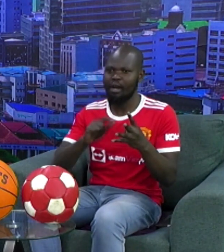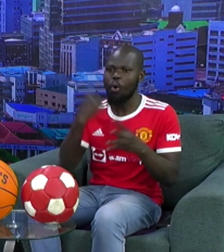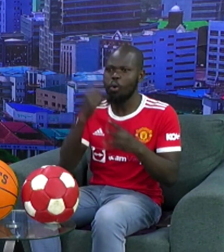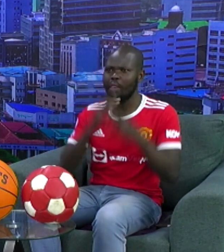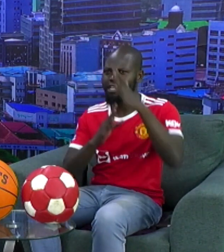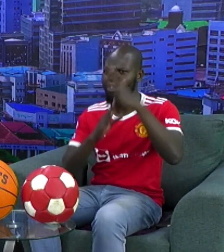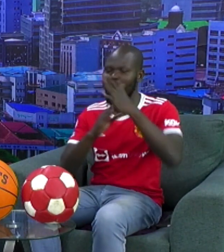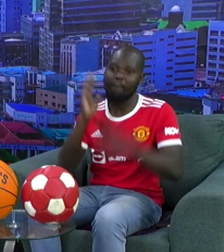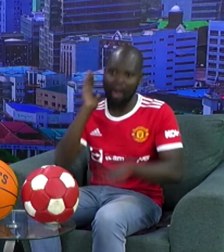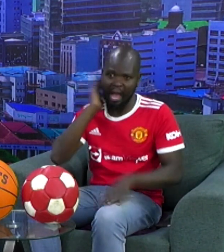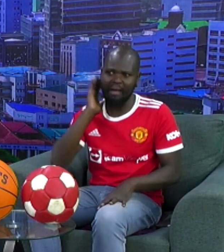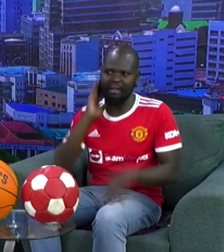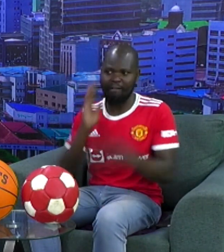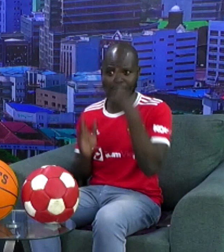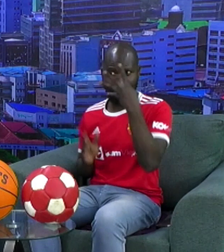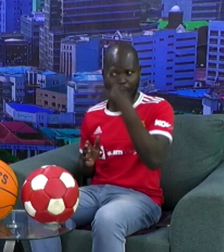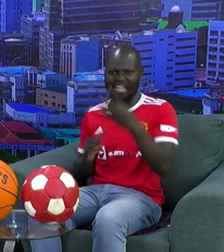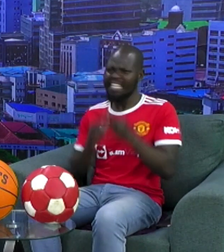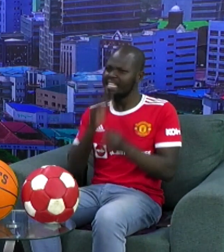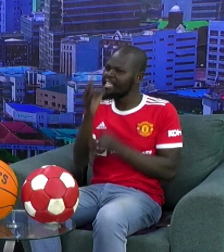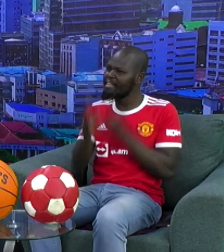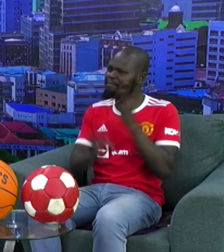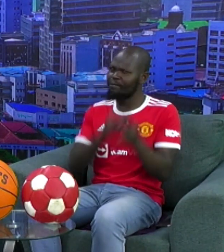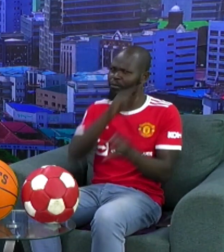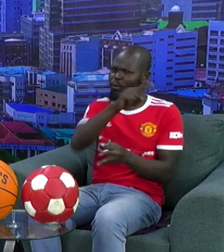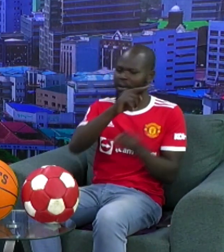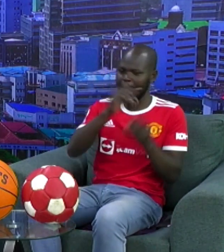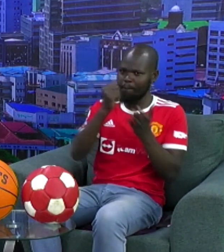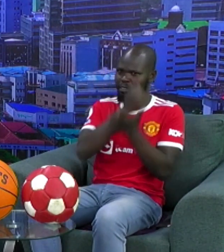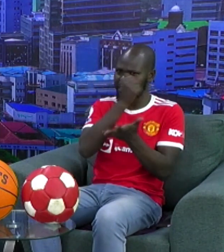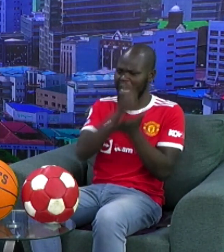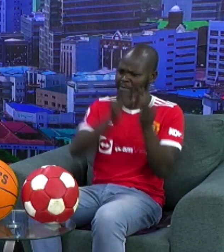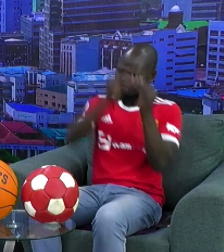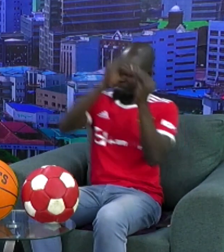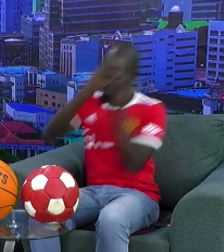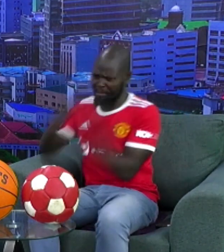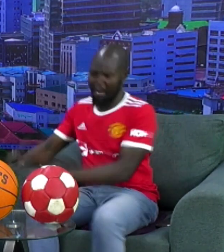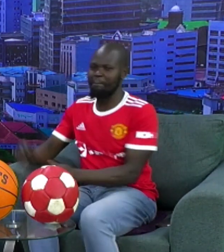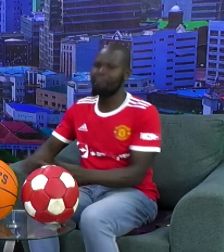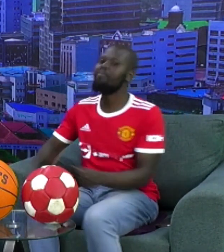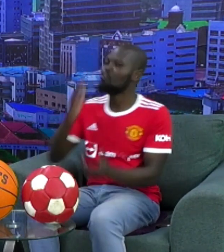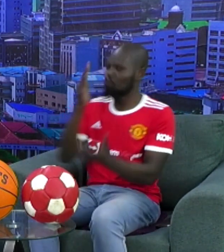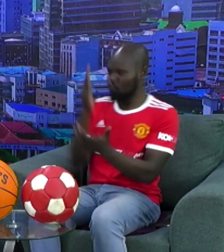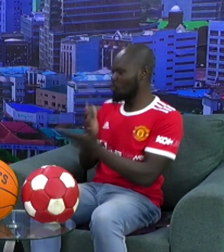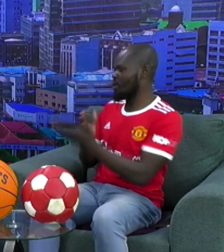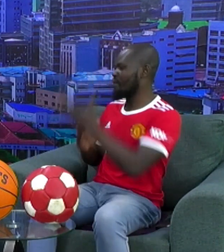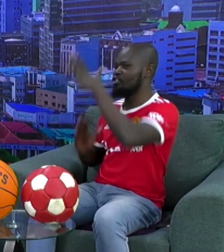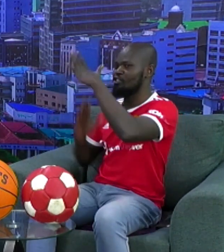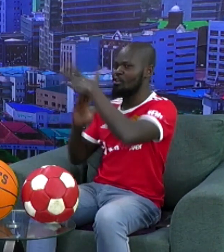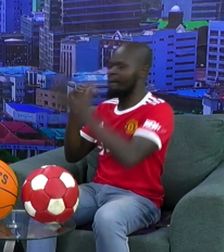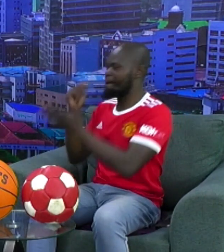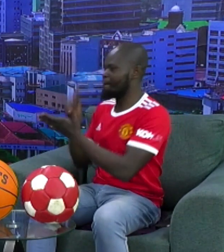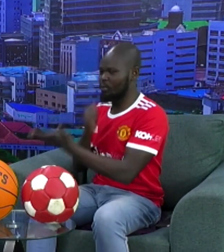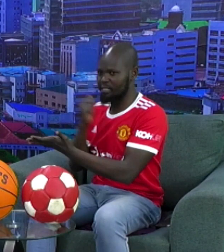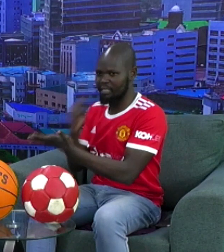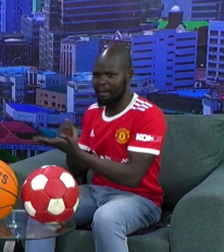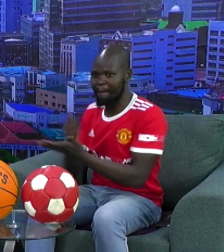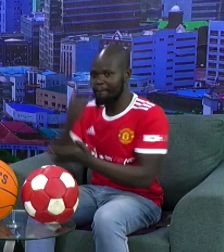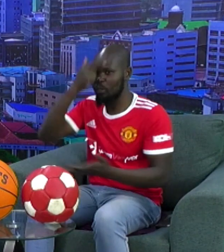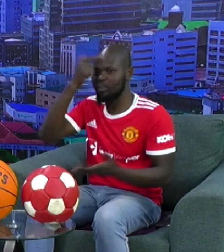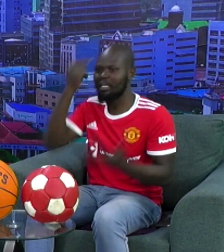met KCB, and also Muranga Seals. Right. If Posta Rangers thrashed